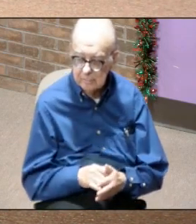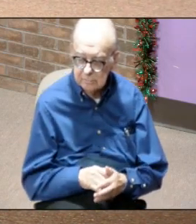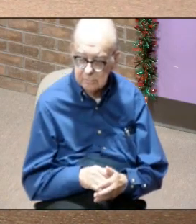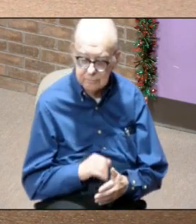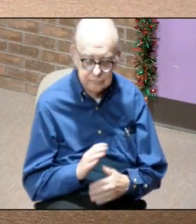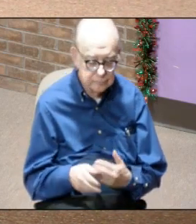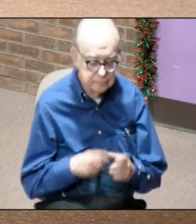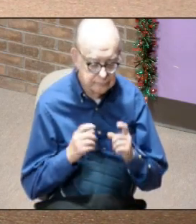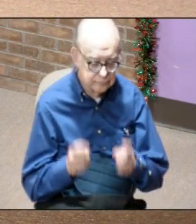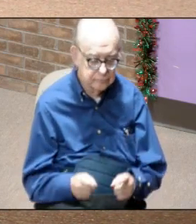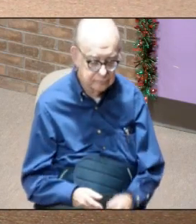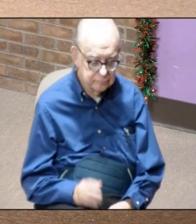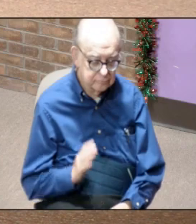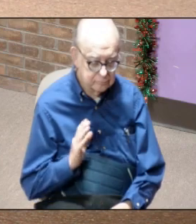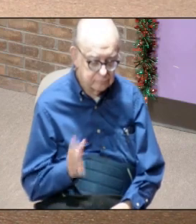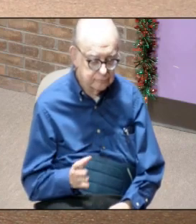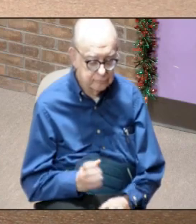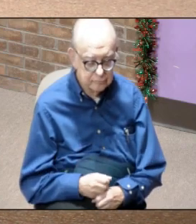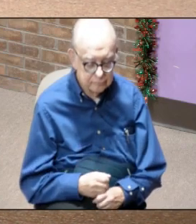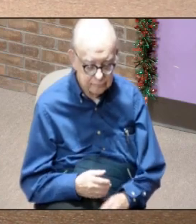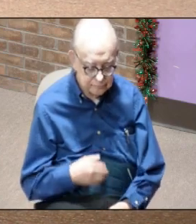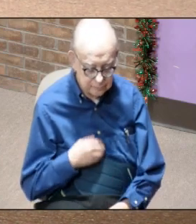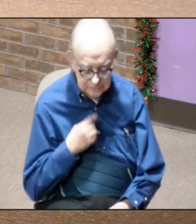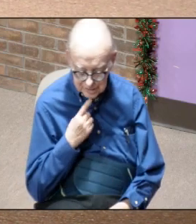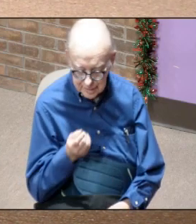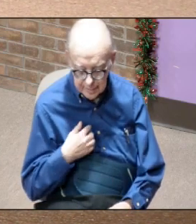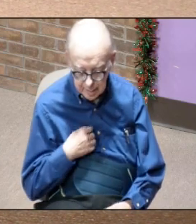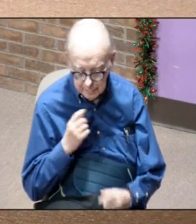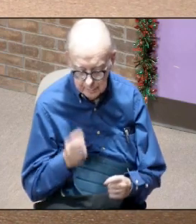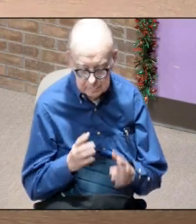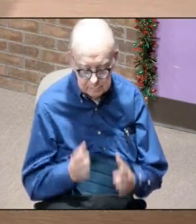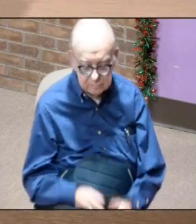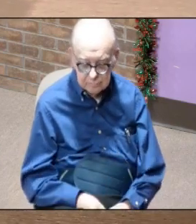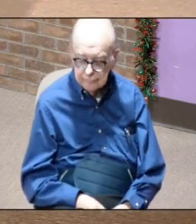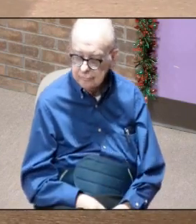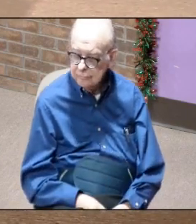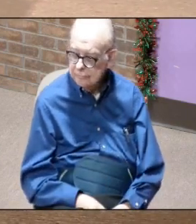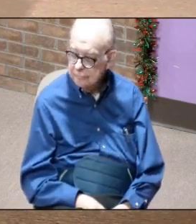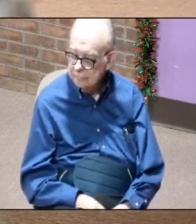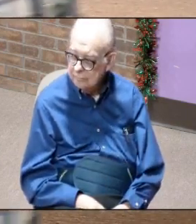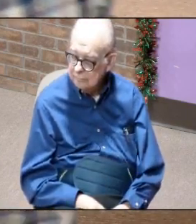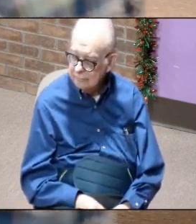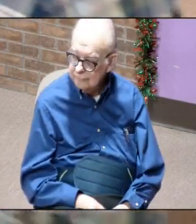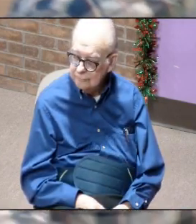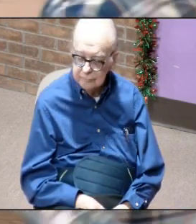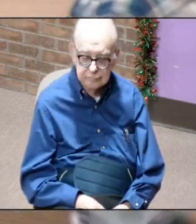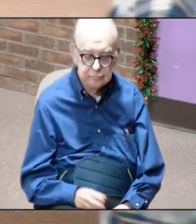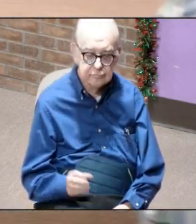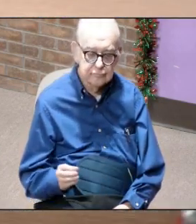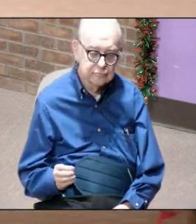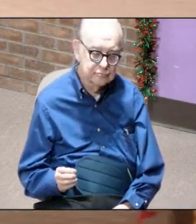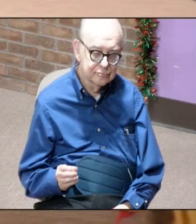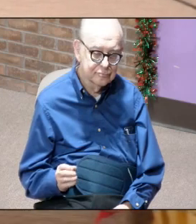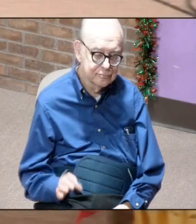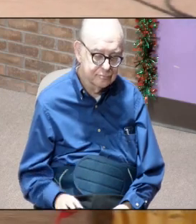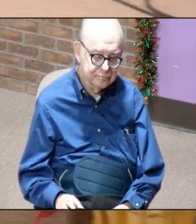all sin, and he's going to try to get me to admit that I'm a sinner, and that I'm this.